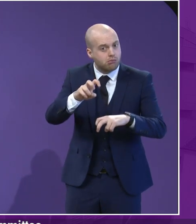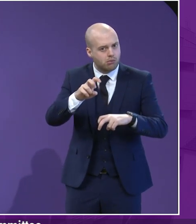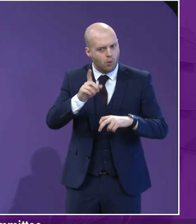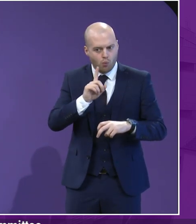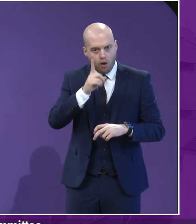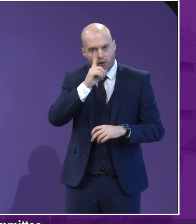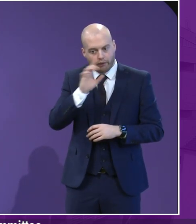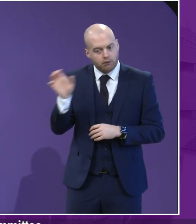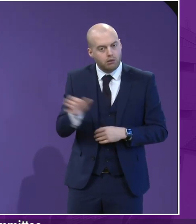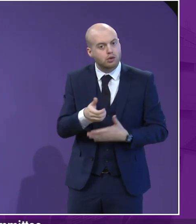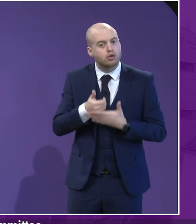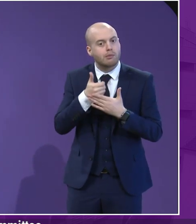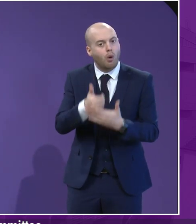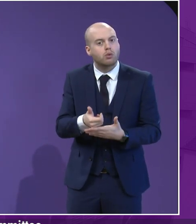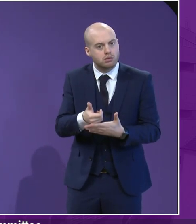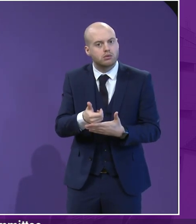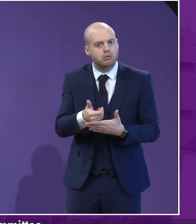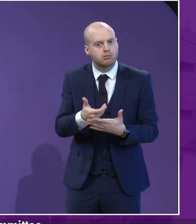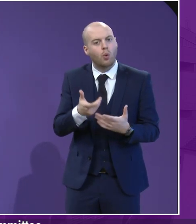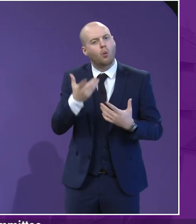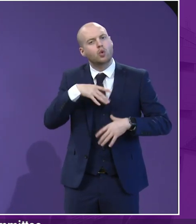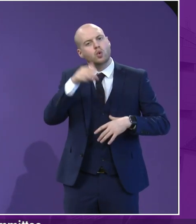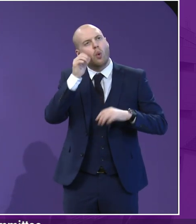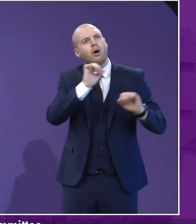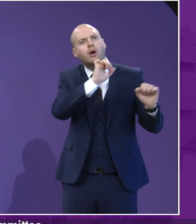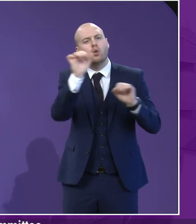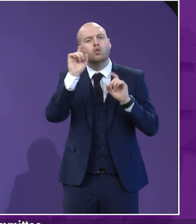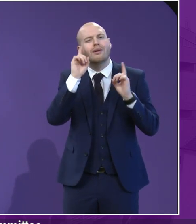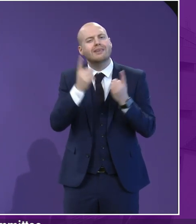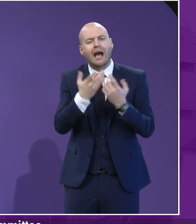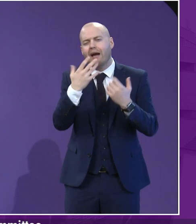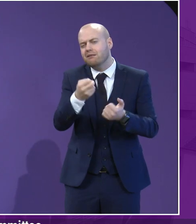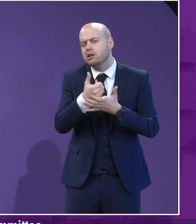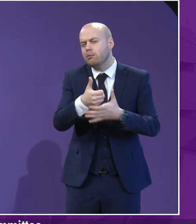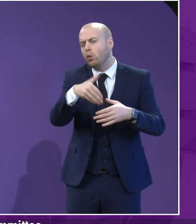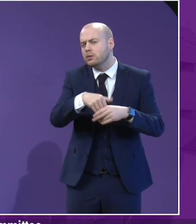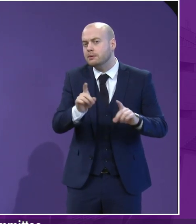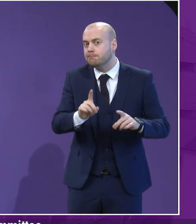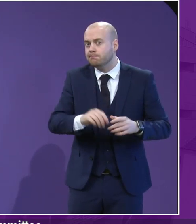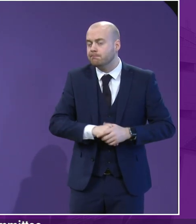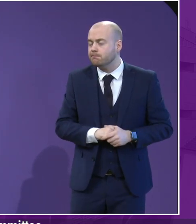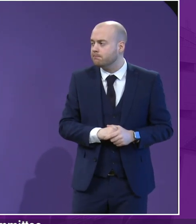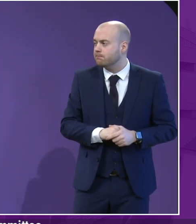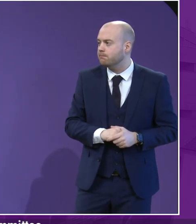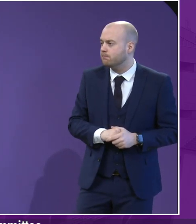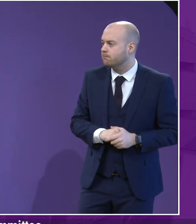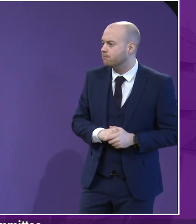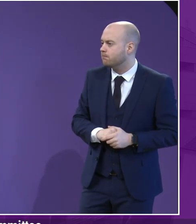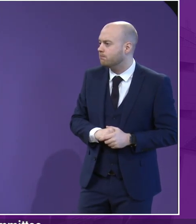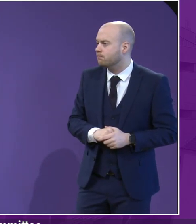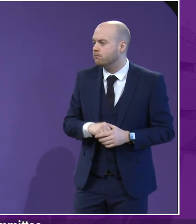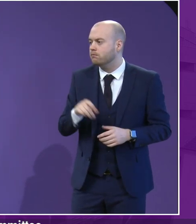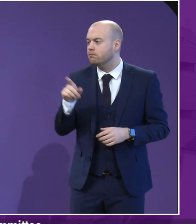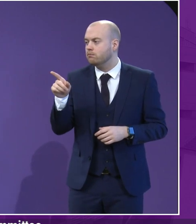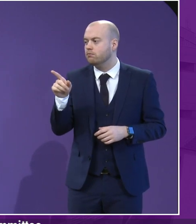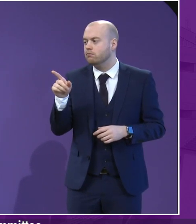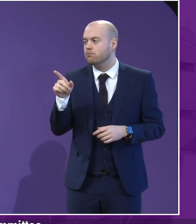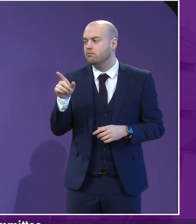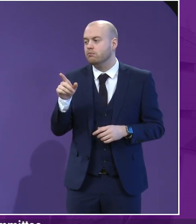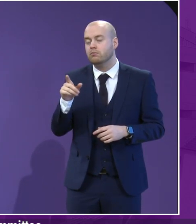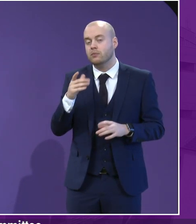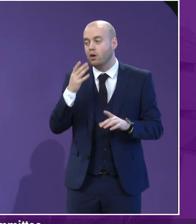of students leaving, if there was a way this committee could be furnished with the metrics around not just Glasgow, but